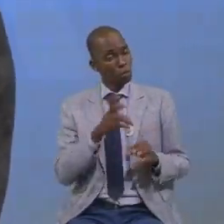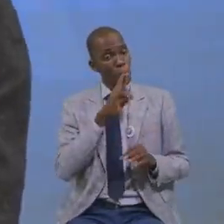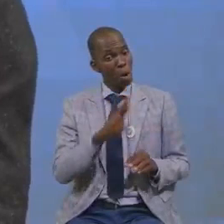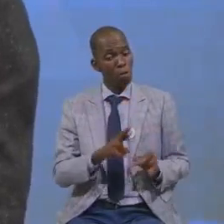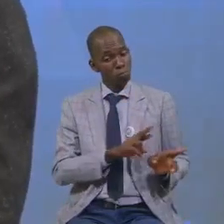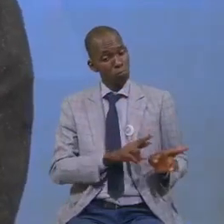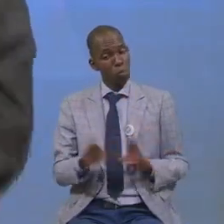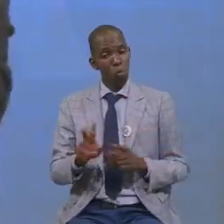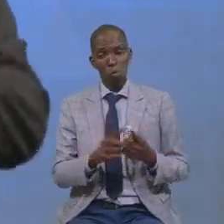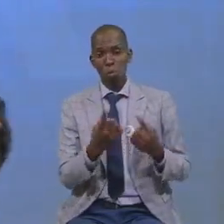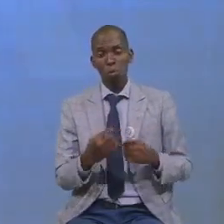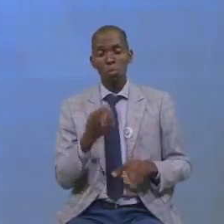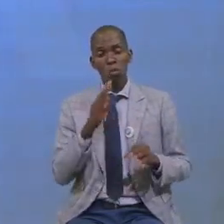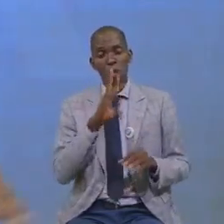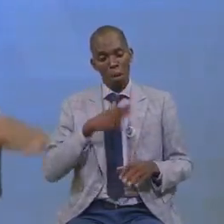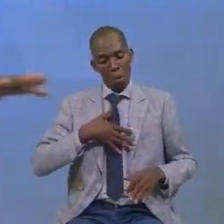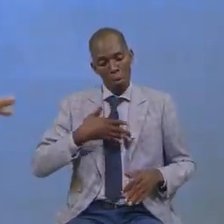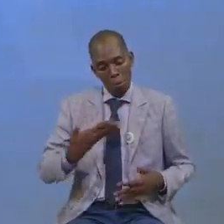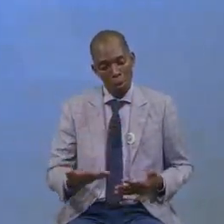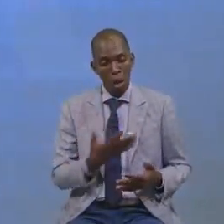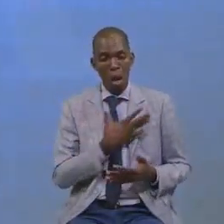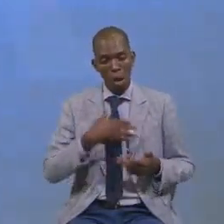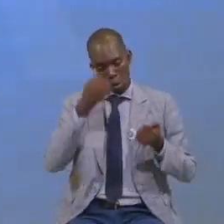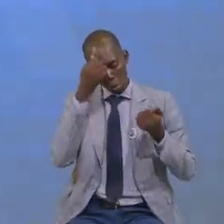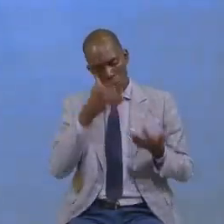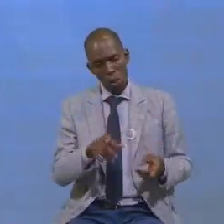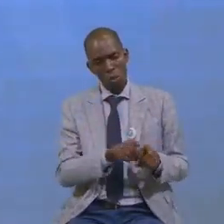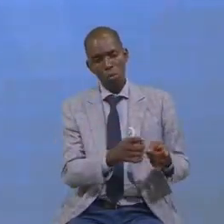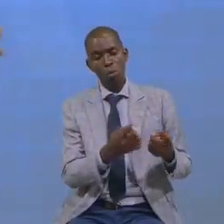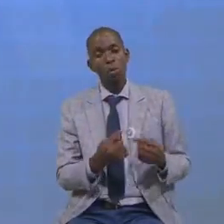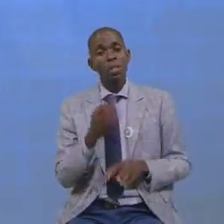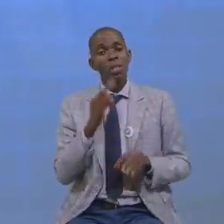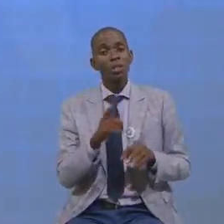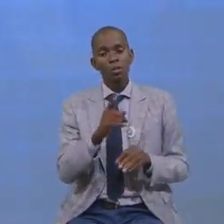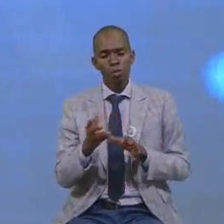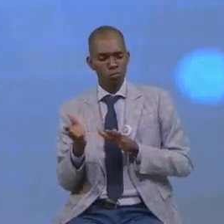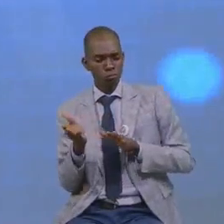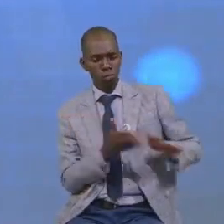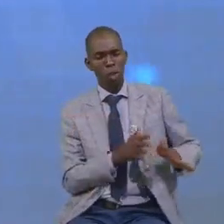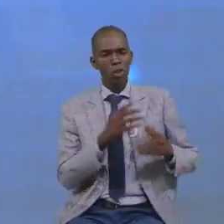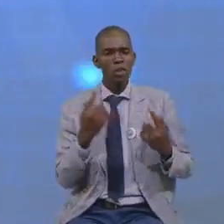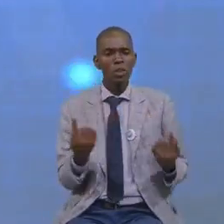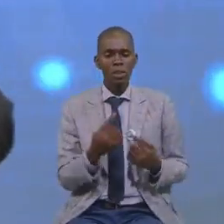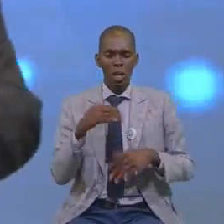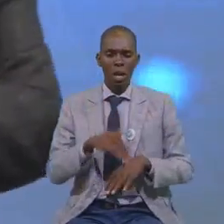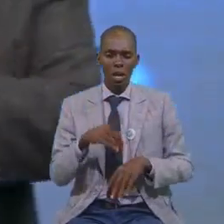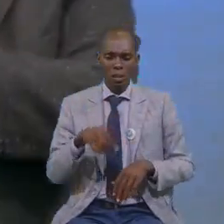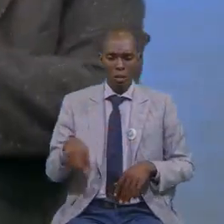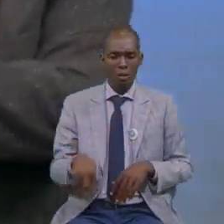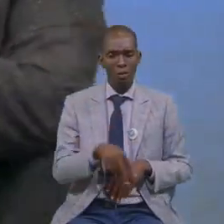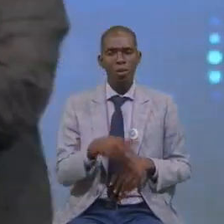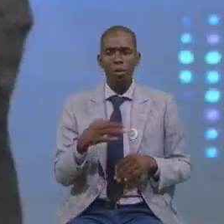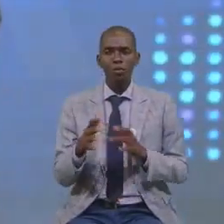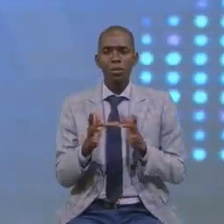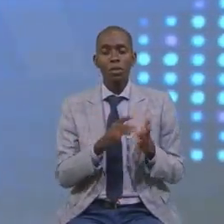you're obedient as you come, if you lay your sin at the feet of the Lord Jesus Christ,